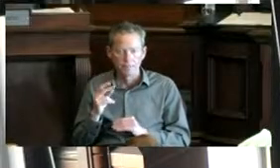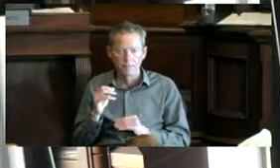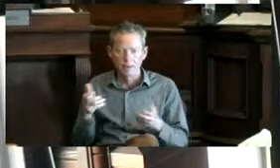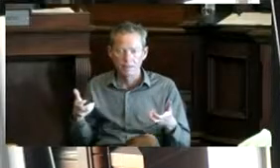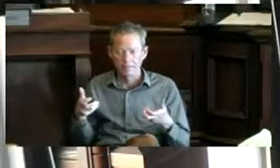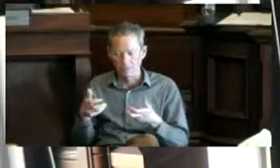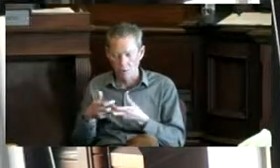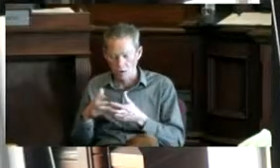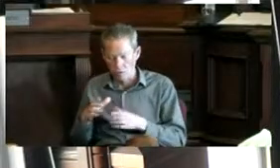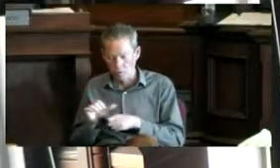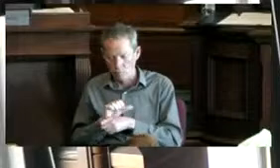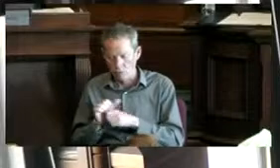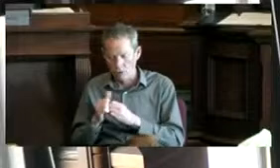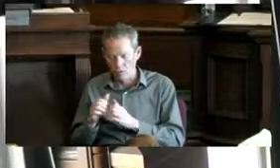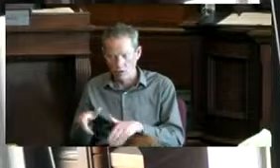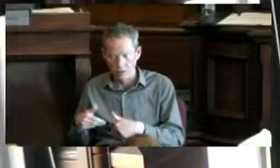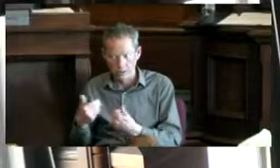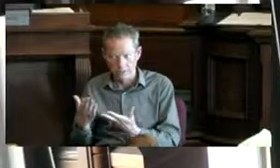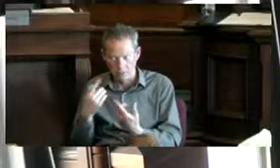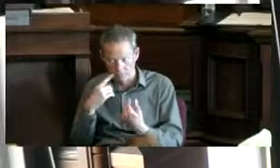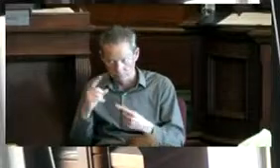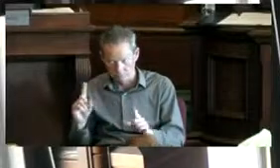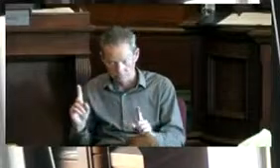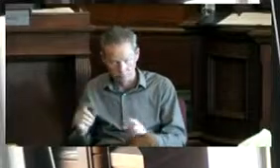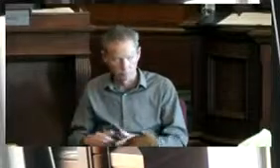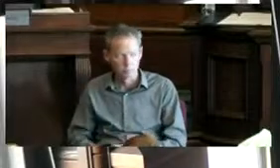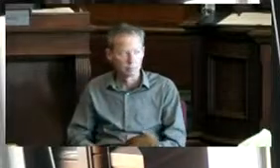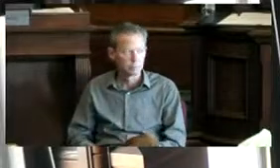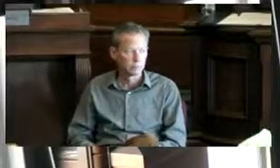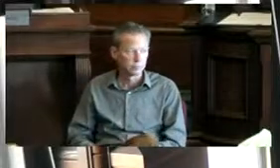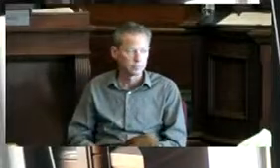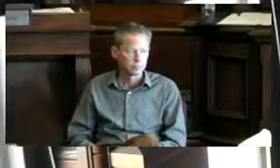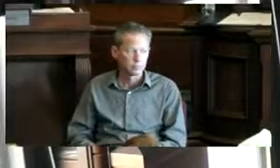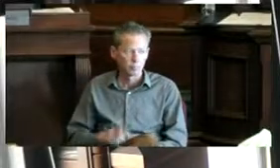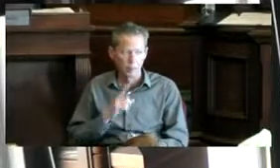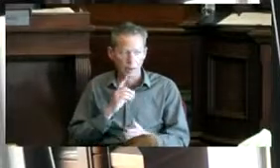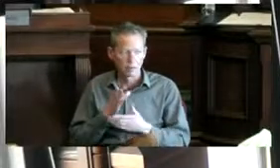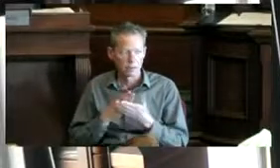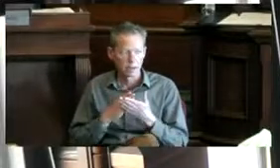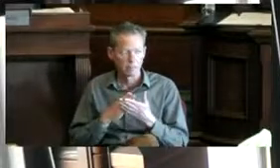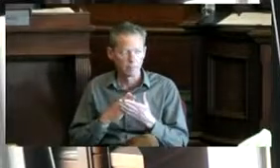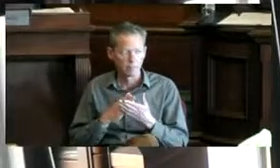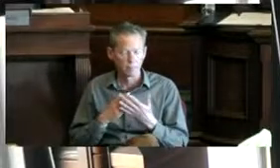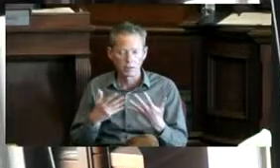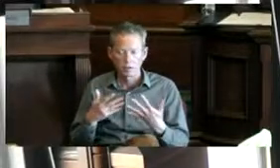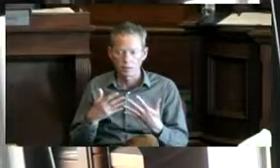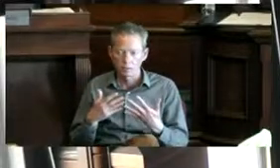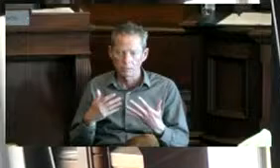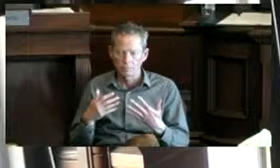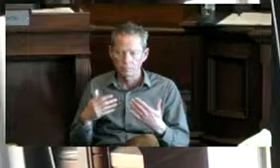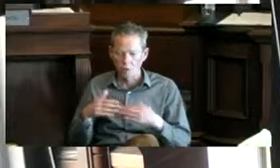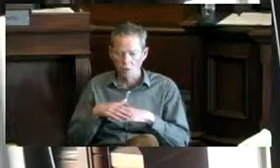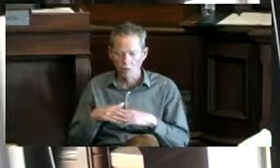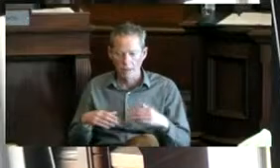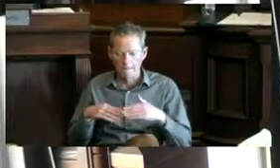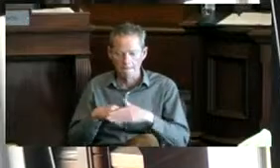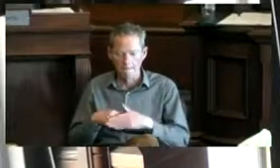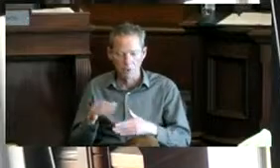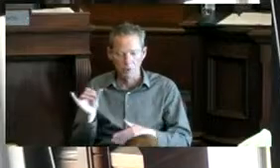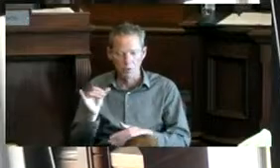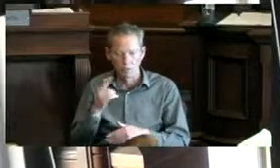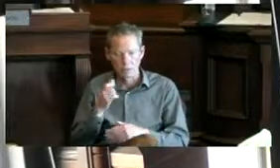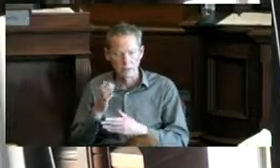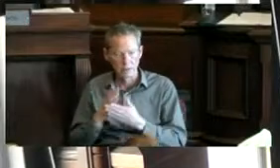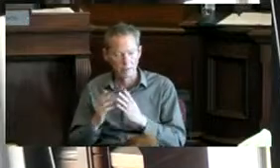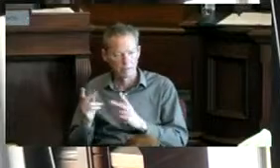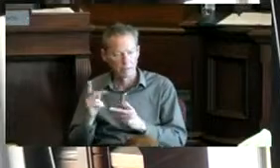partners that we're working with are delivering on those type of deliverables. And there is some cross-pollination there, because some of the folks who